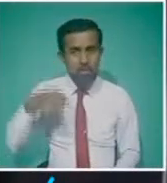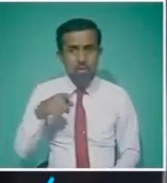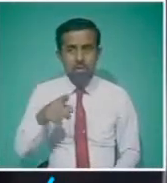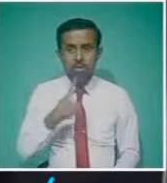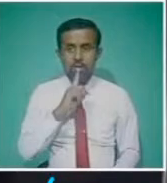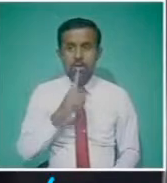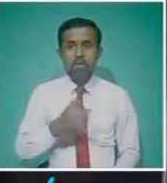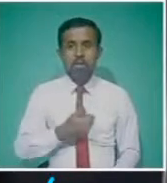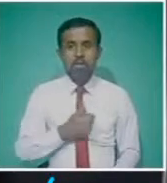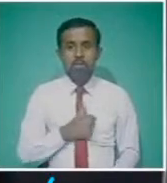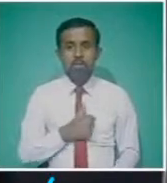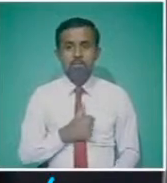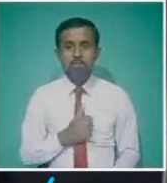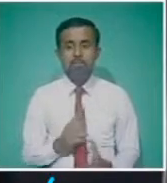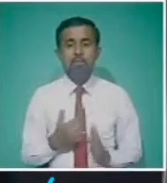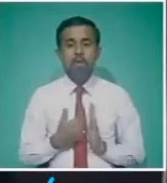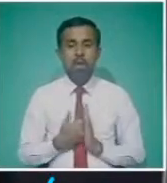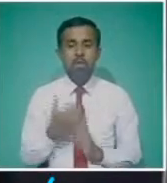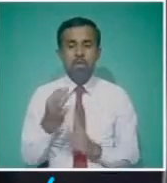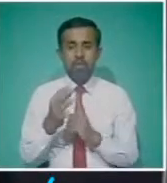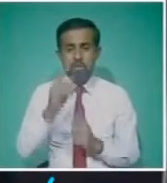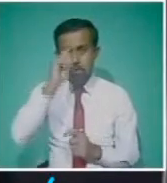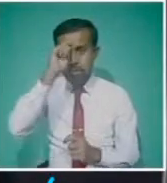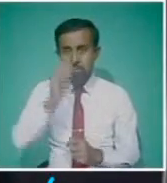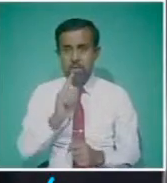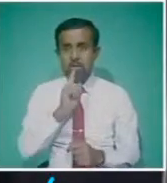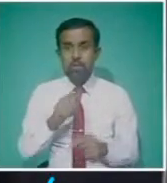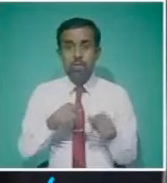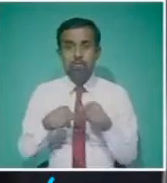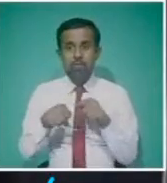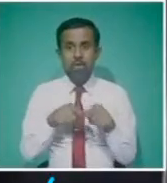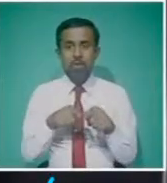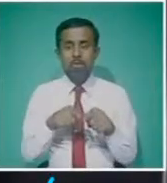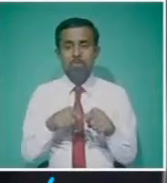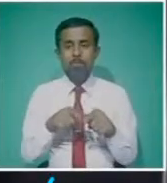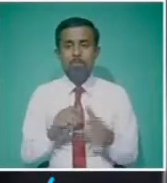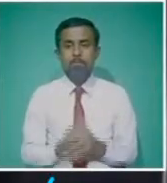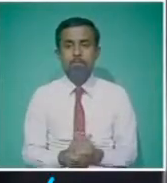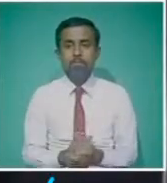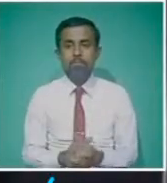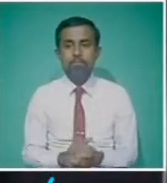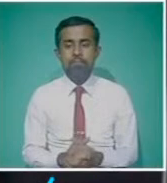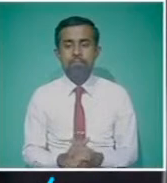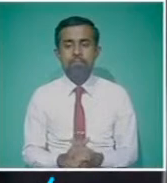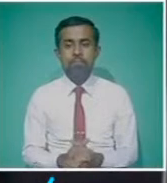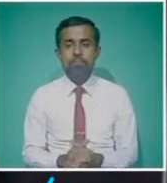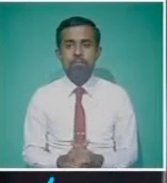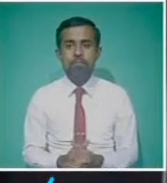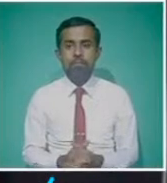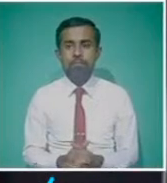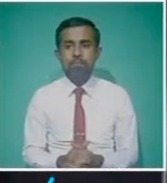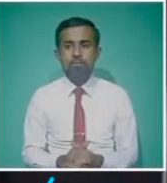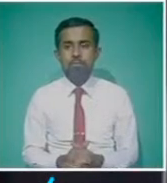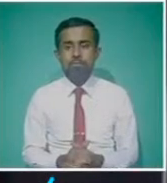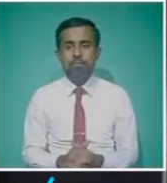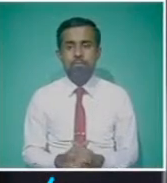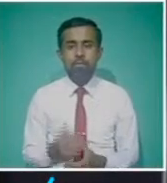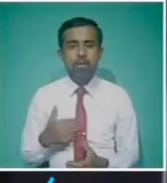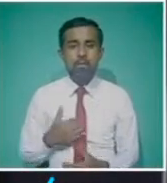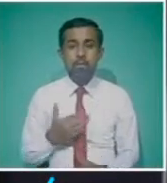As mentioned by the President of Sri Lanka in presence paid his last respect to the Queen's final